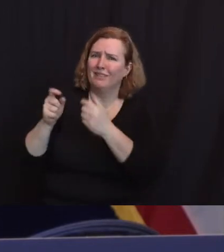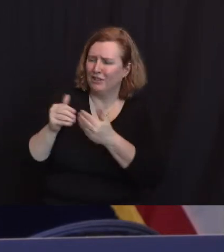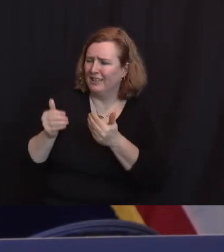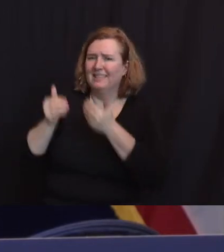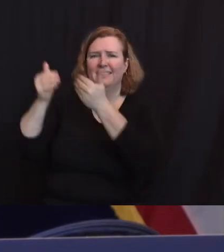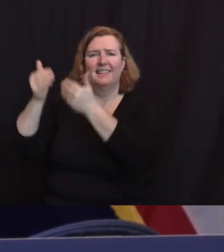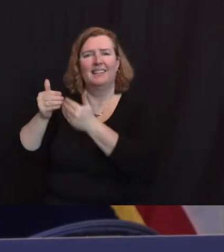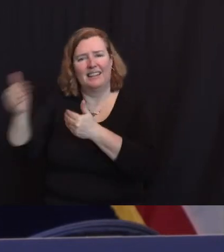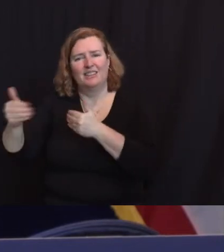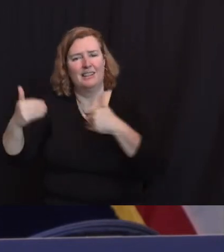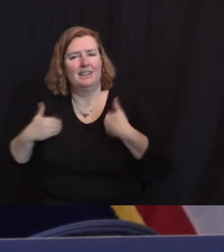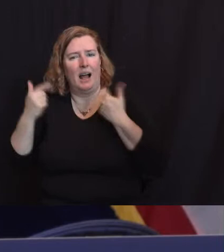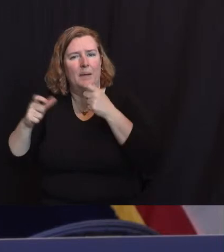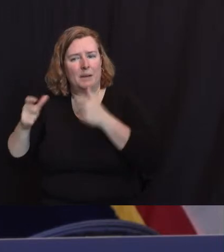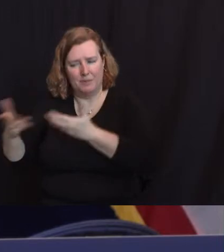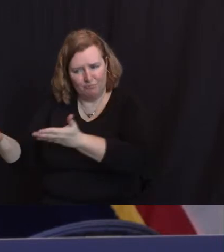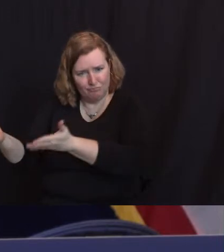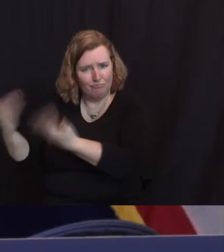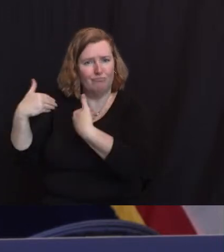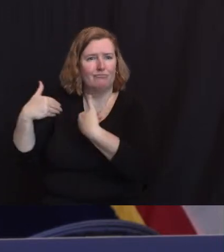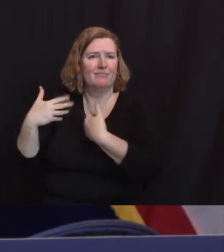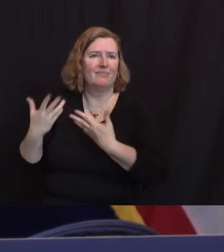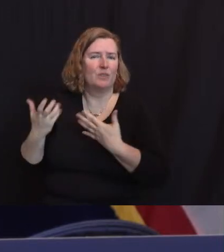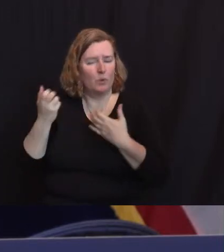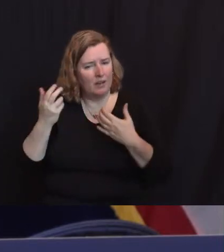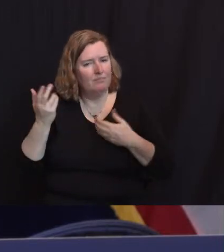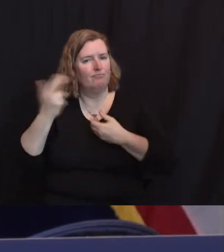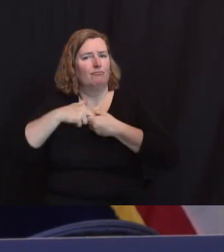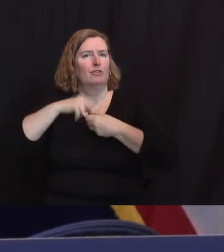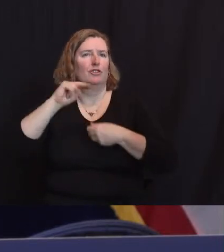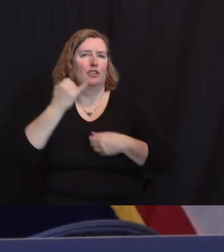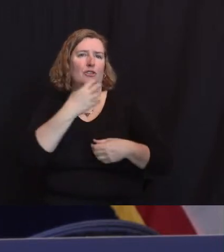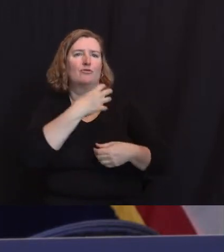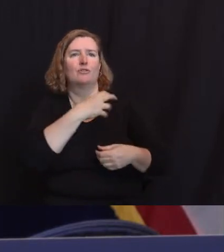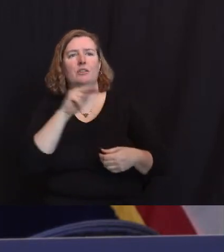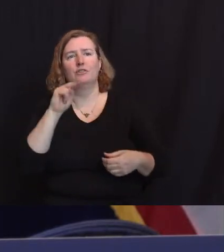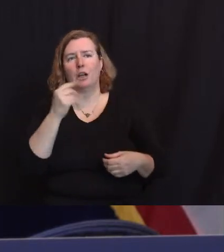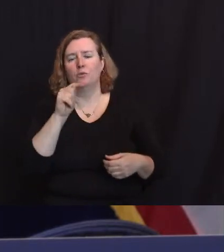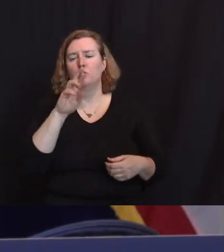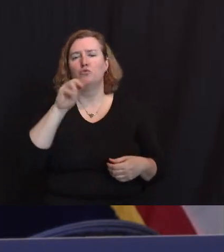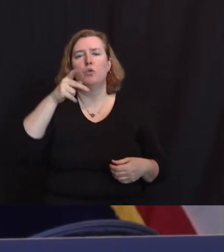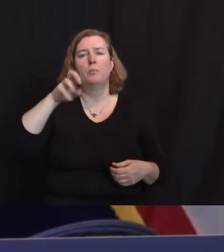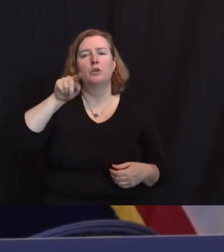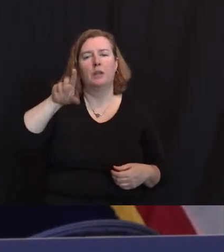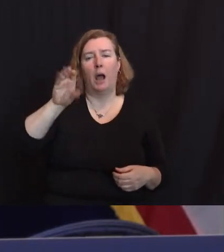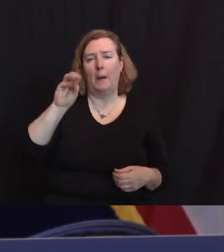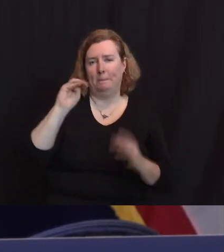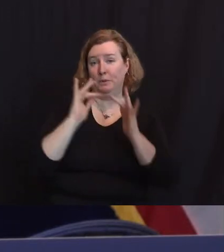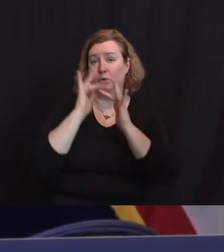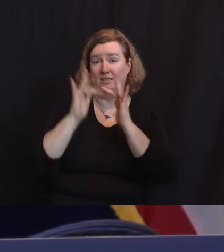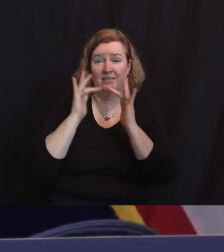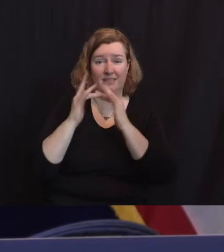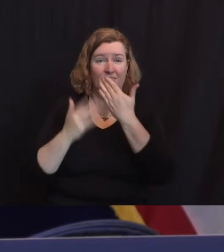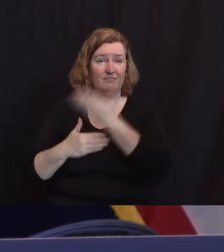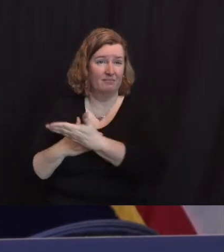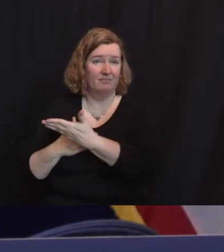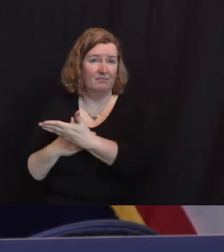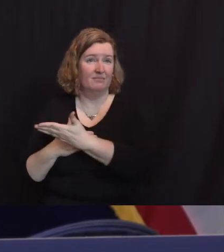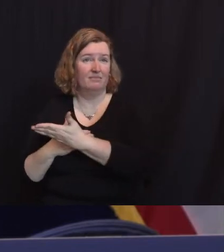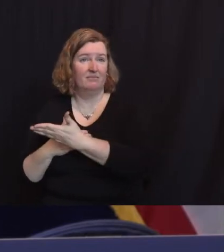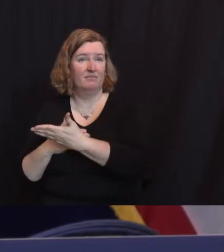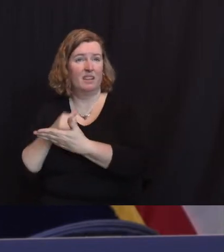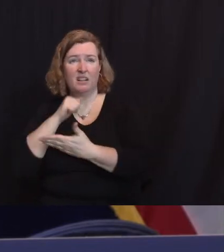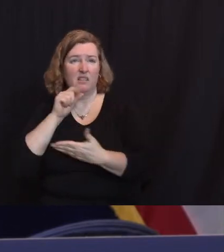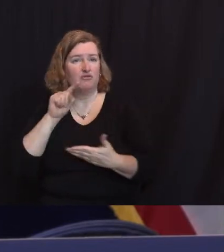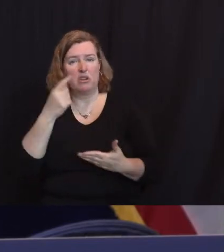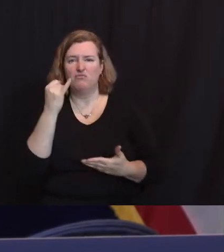that want to serve our citizens. Again, njtrooper.com. It is a career and a profession that you would not